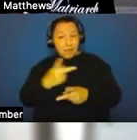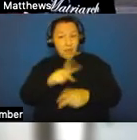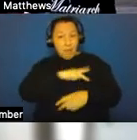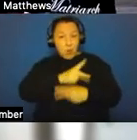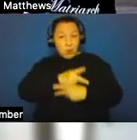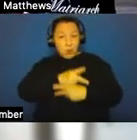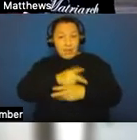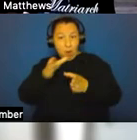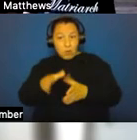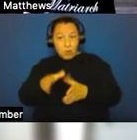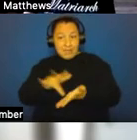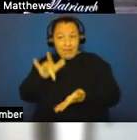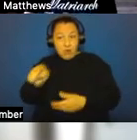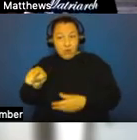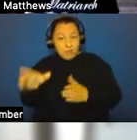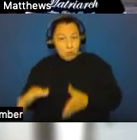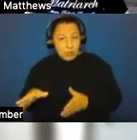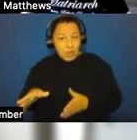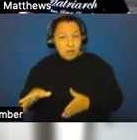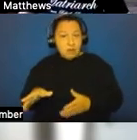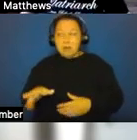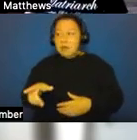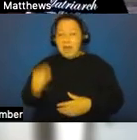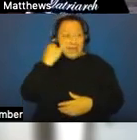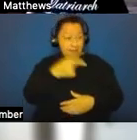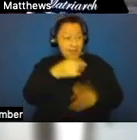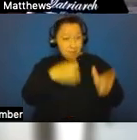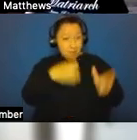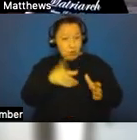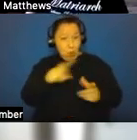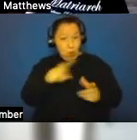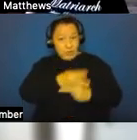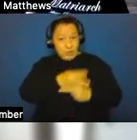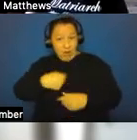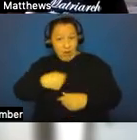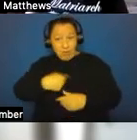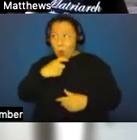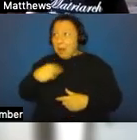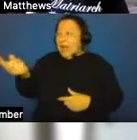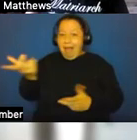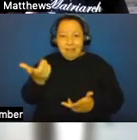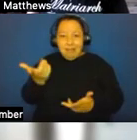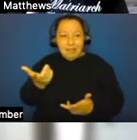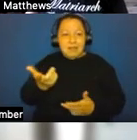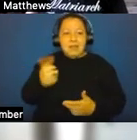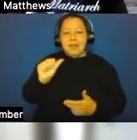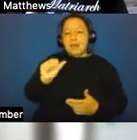go to if that's their person who's caring for them? And then autism, and I haven't had as much, so maybe Christine, you could